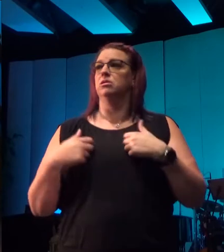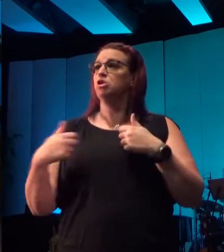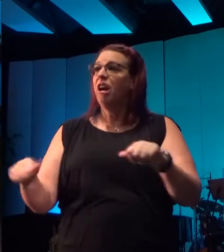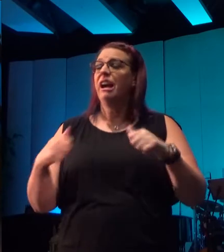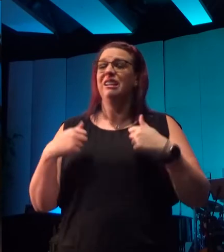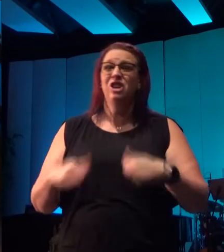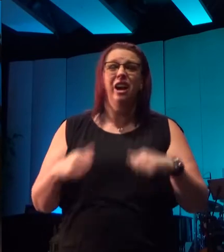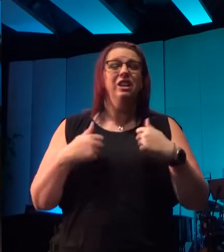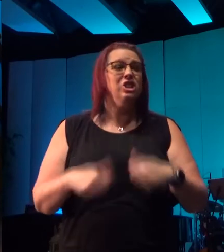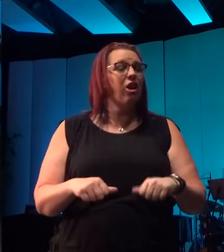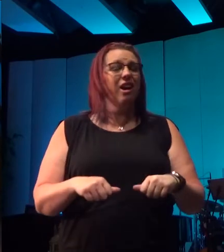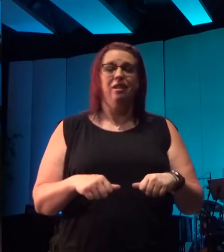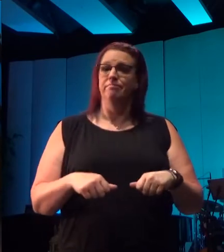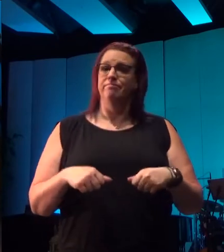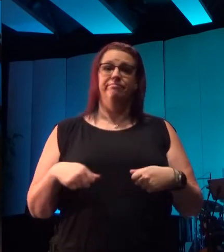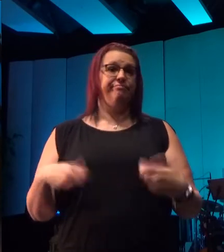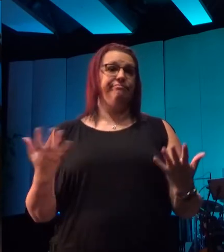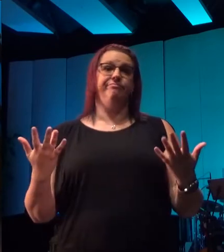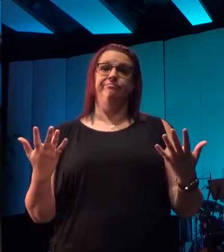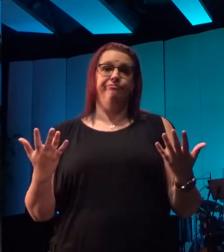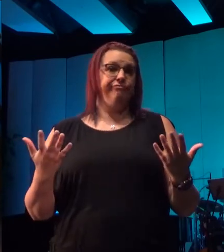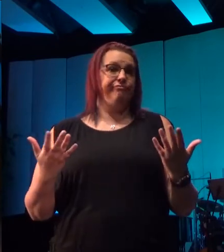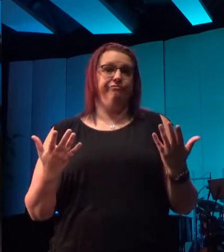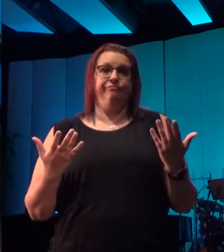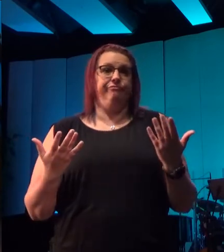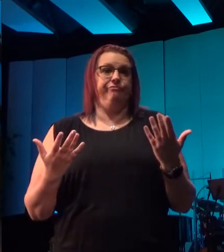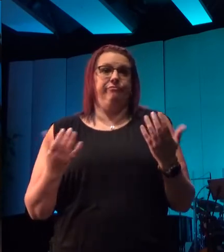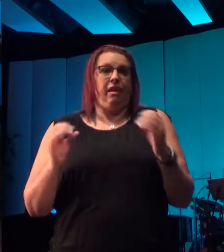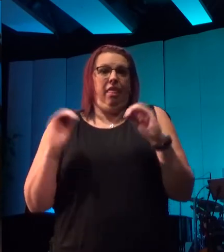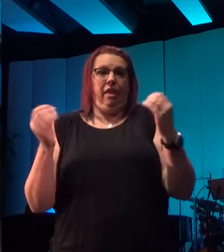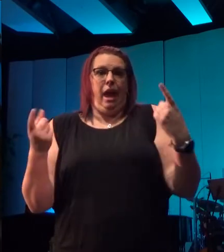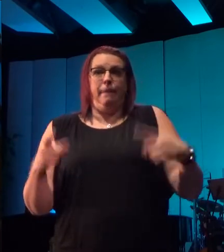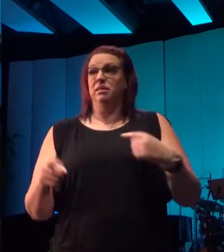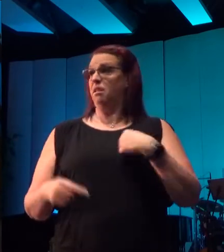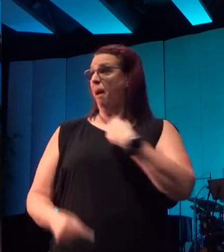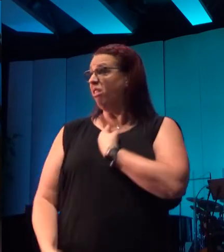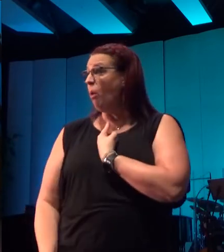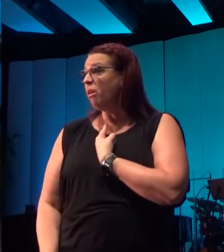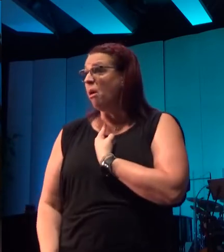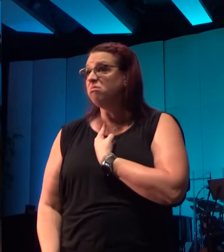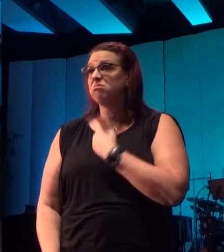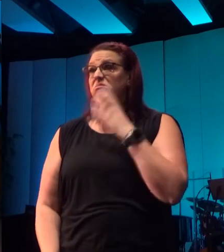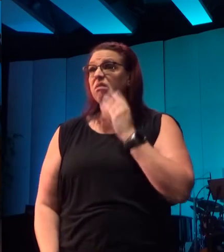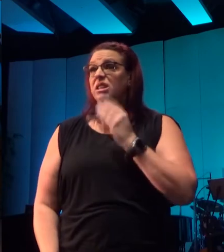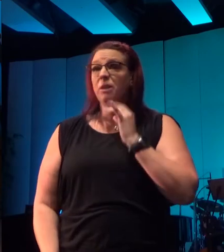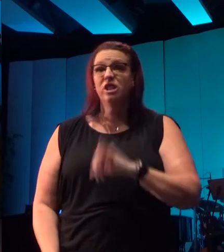know how to do. And it just doesn't seem to be getting anywhere. Or am I the only one that's walked through that?